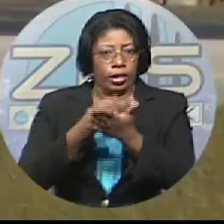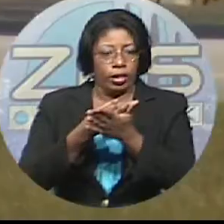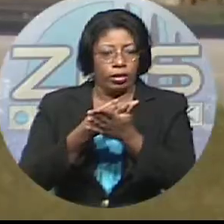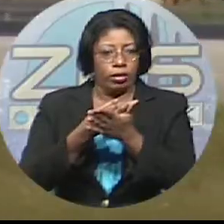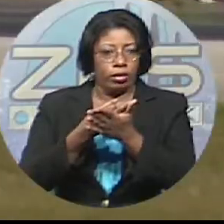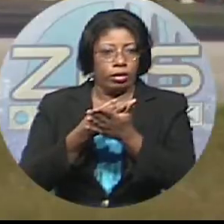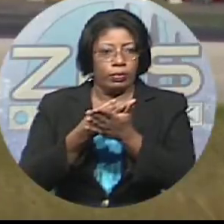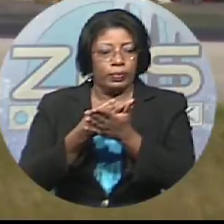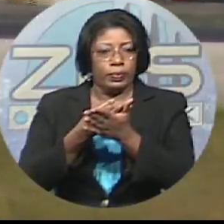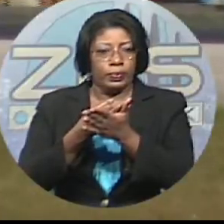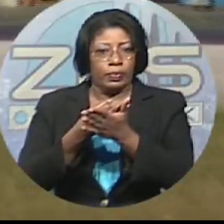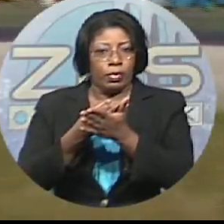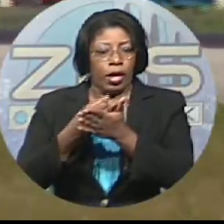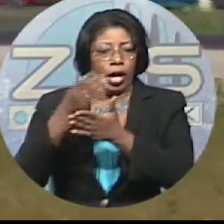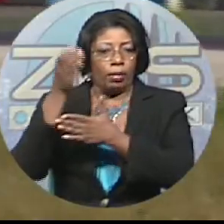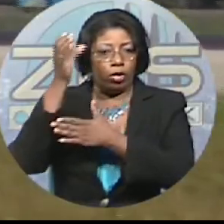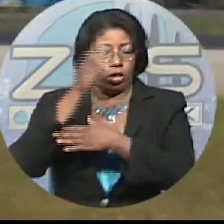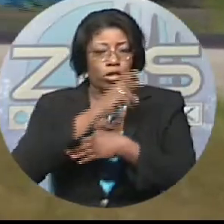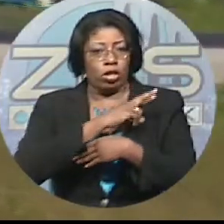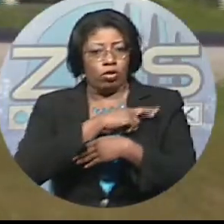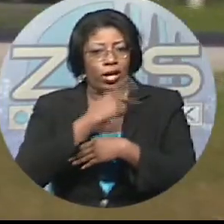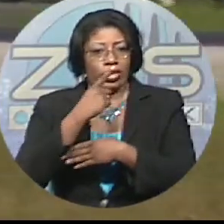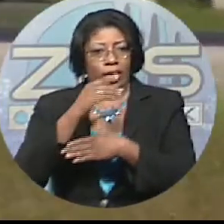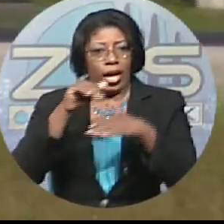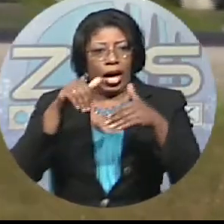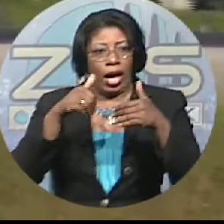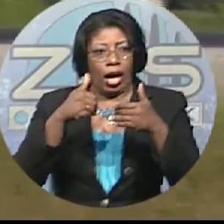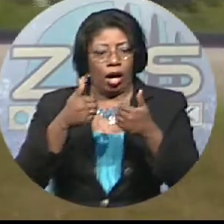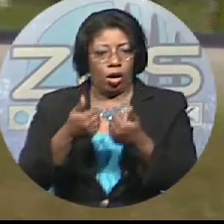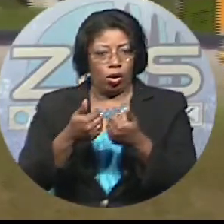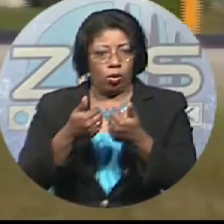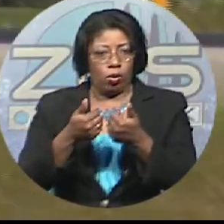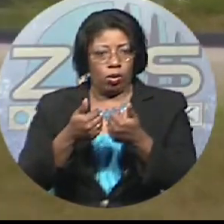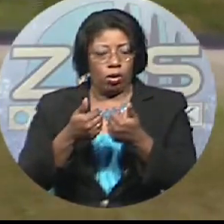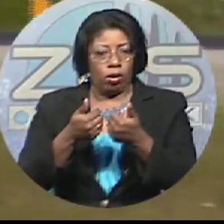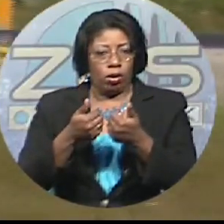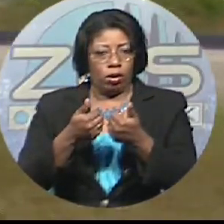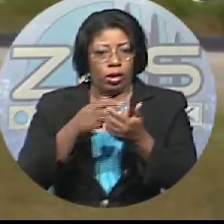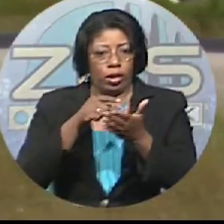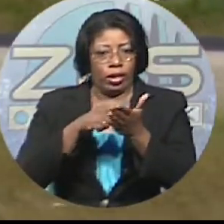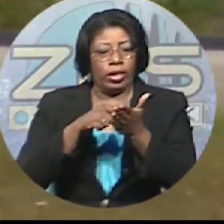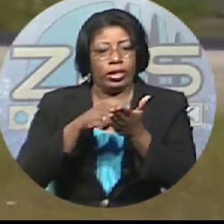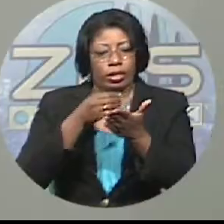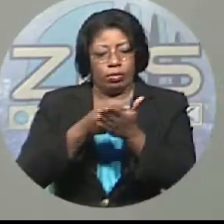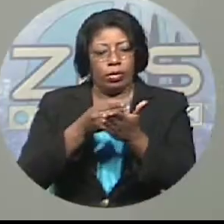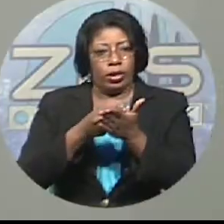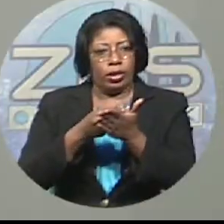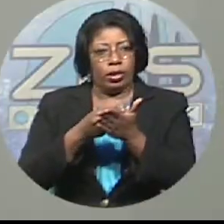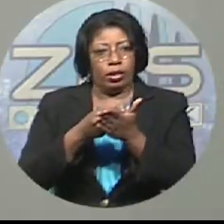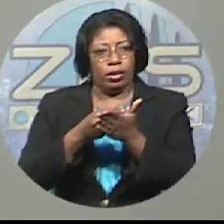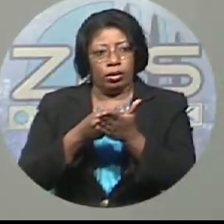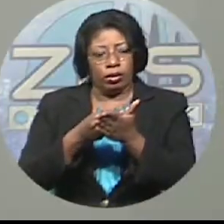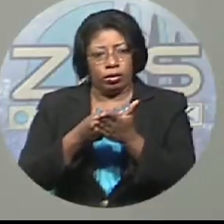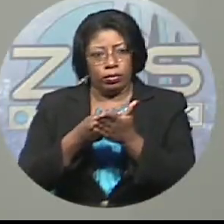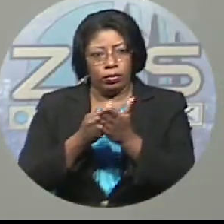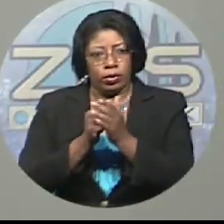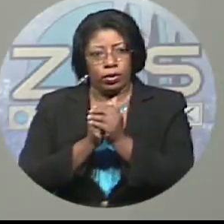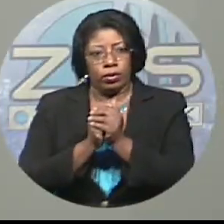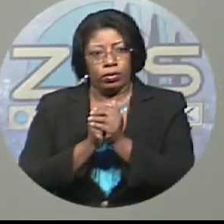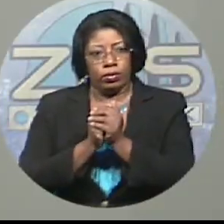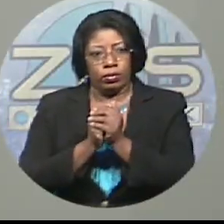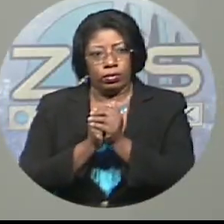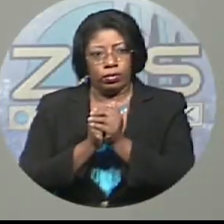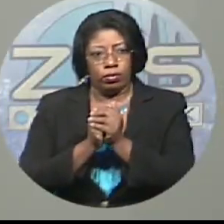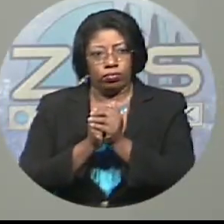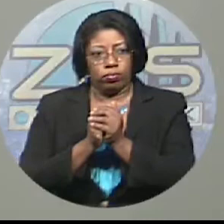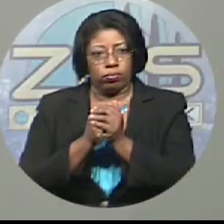CFO Chris Ryan explains how the $409 million debt is being handled. Happy to report that the